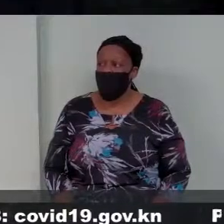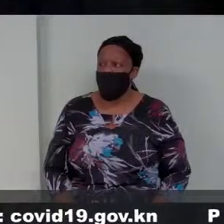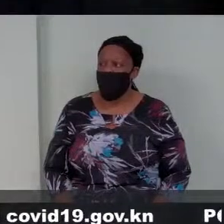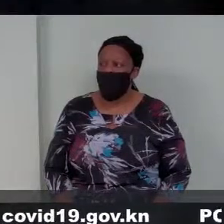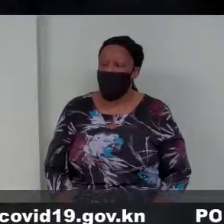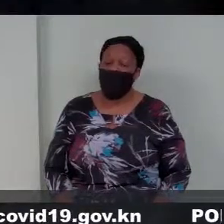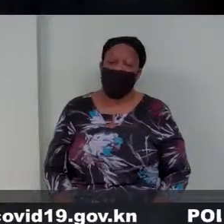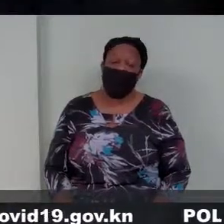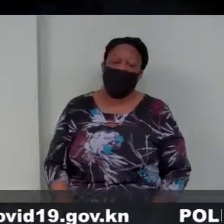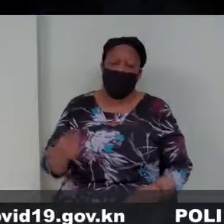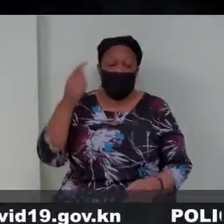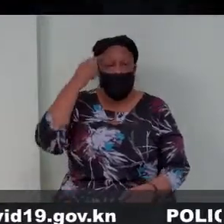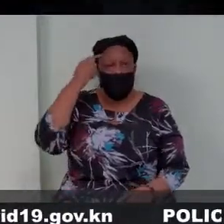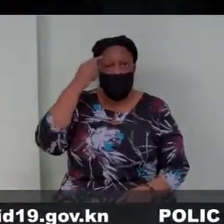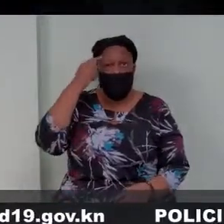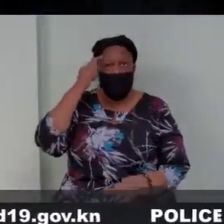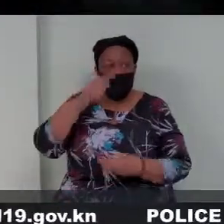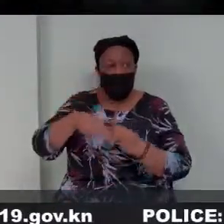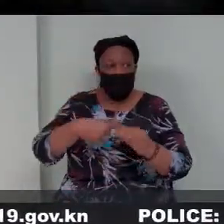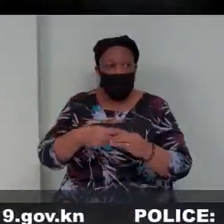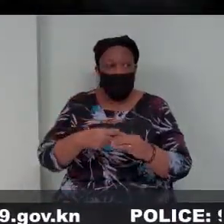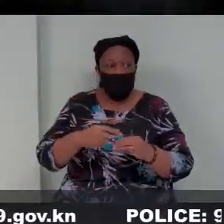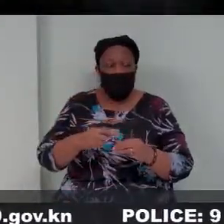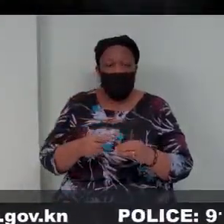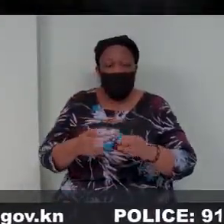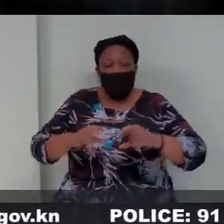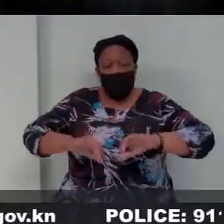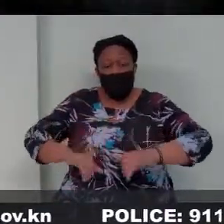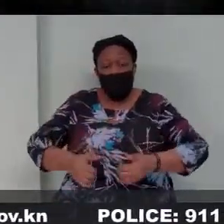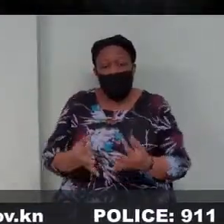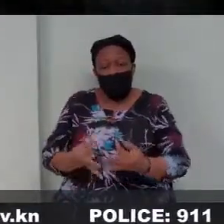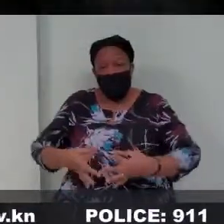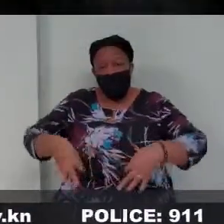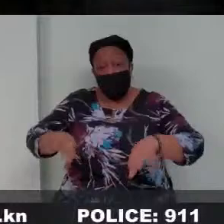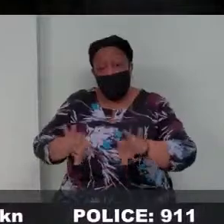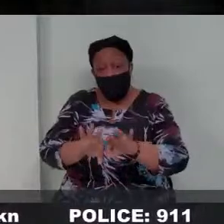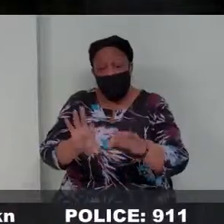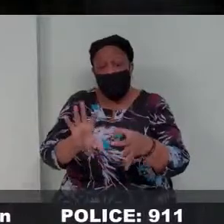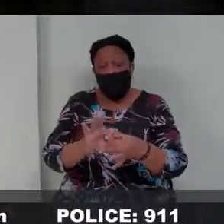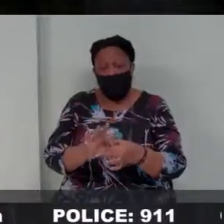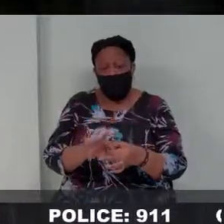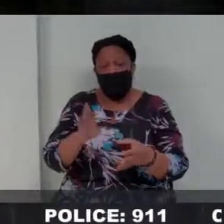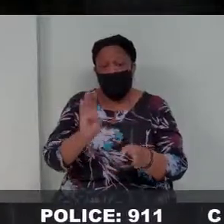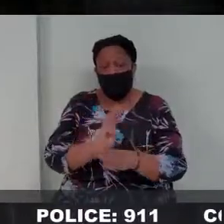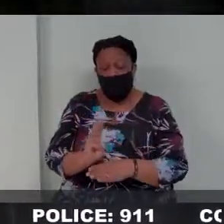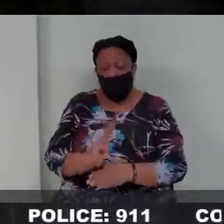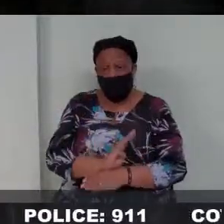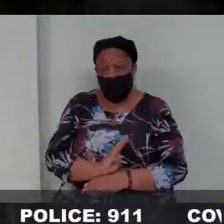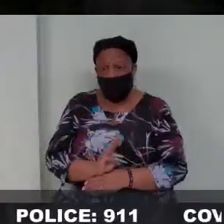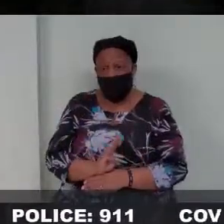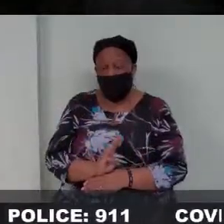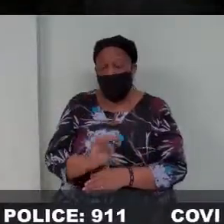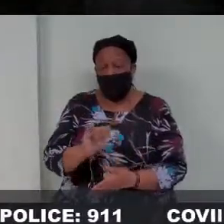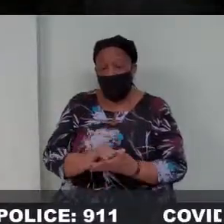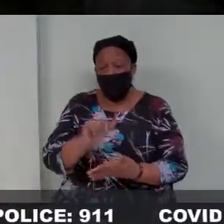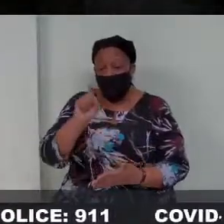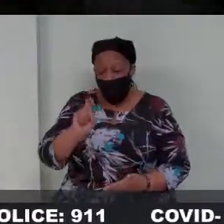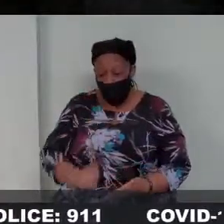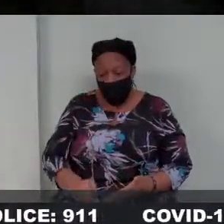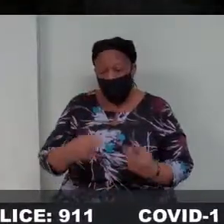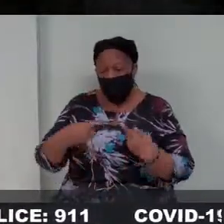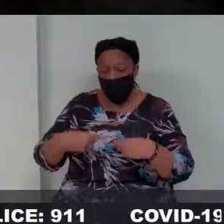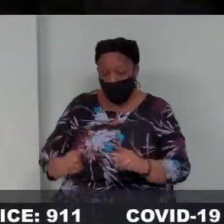and the importance of this business, because it means that when I come back, I'm going to have